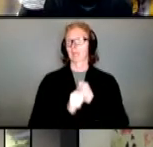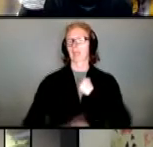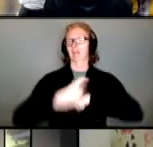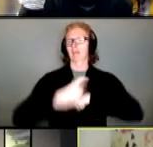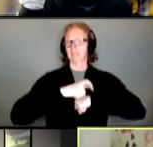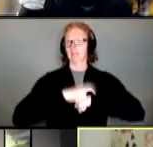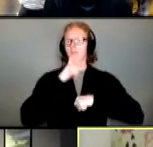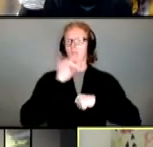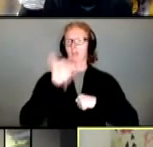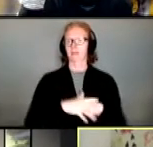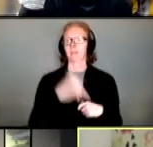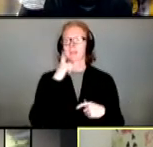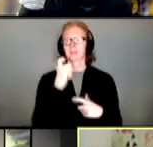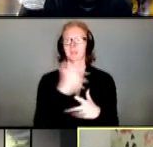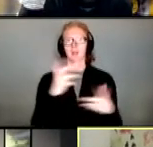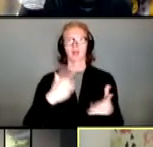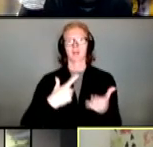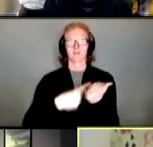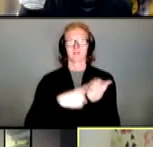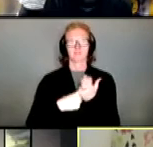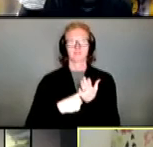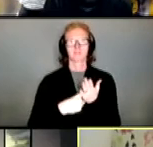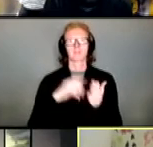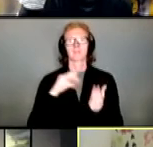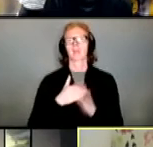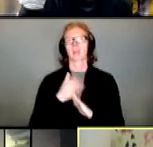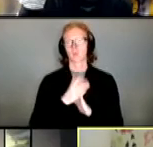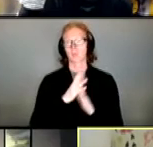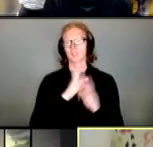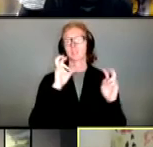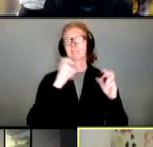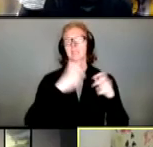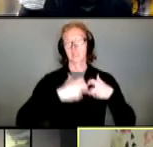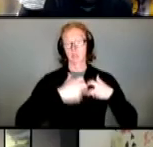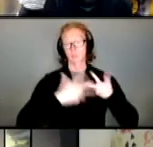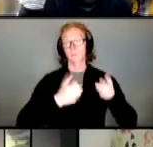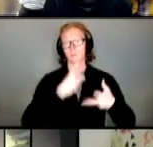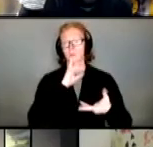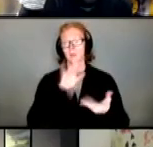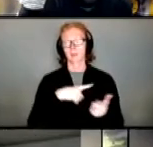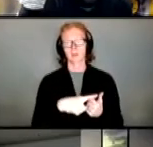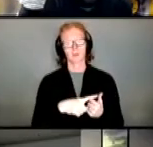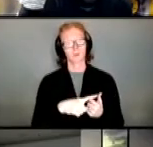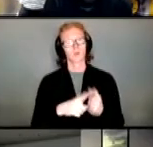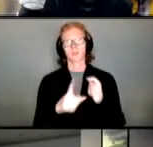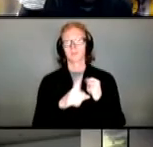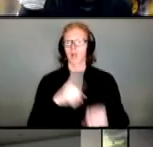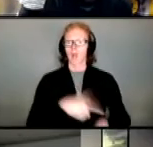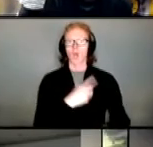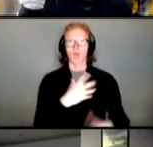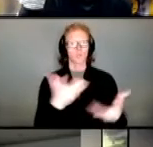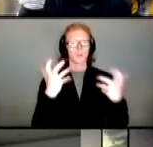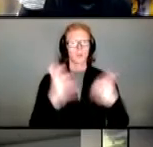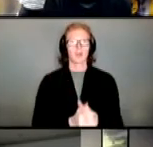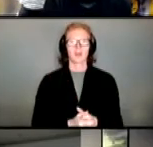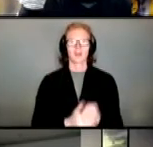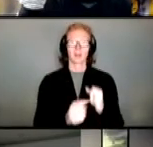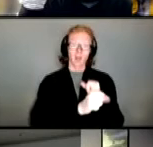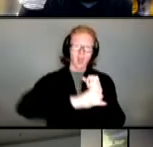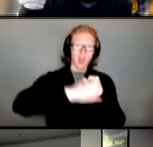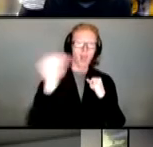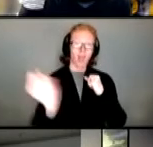time, because there does seem to be a lot of operational issues people would like to talk about. Well, we can make it as long as you all want. Yeah, we can be